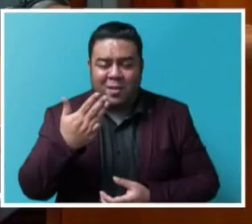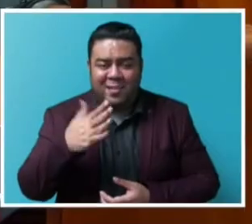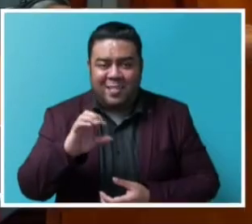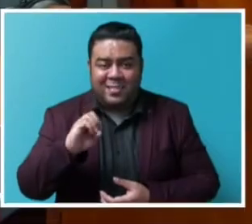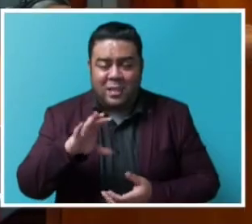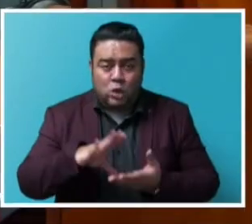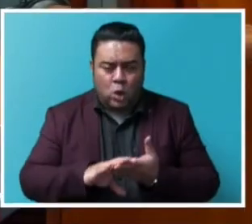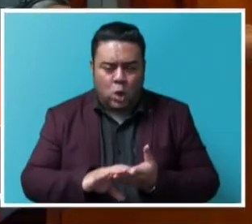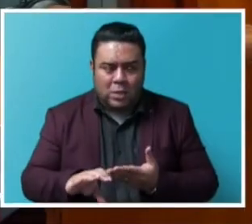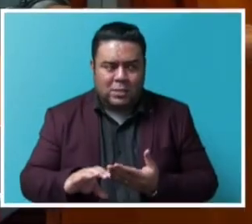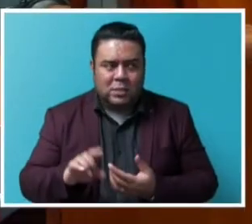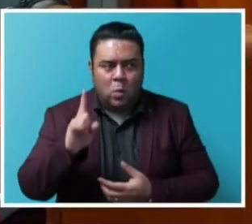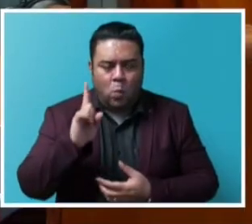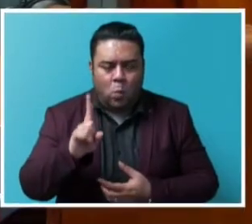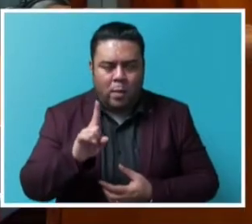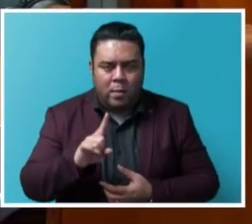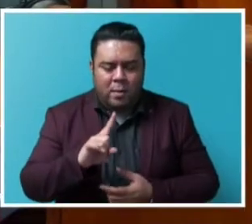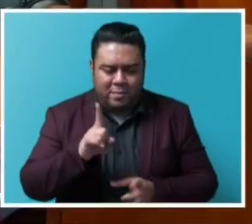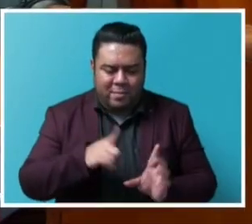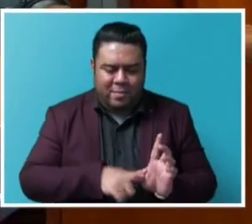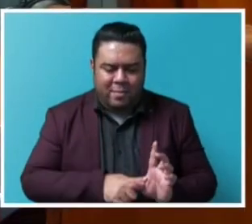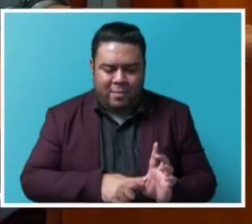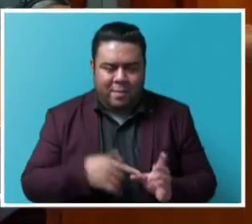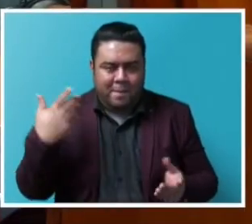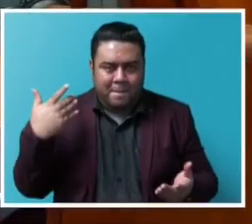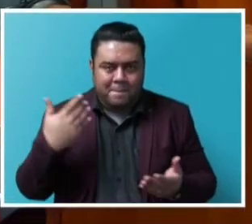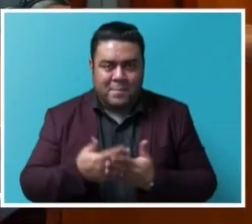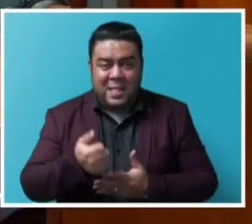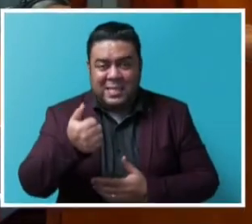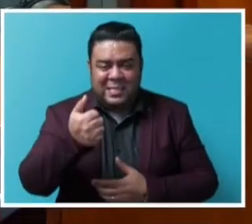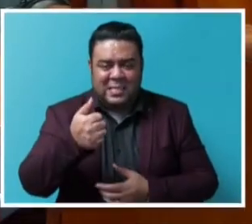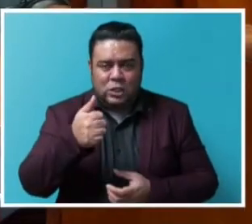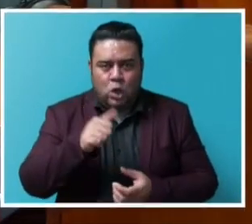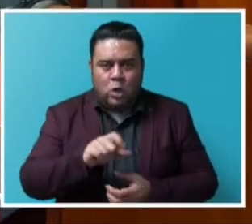$2,190 per annum, which is approximately $6 per day.